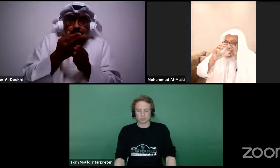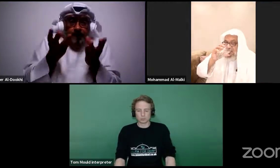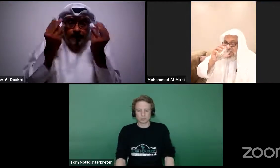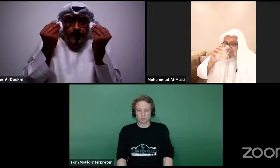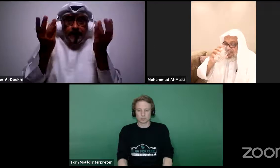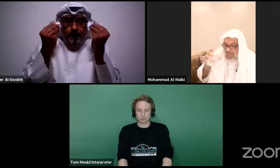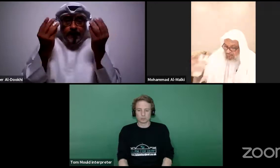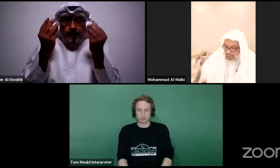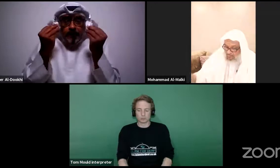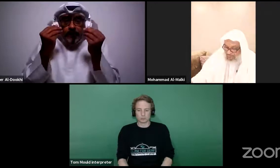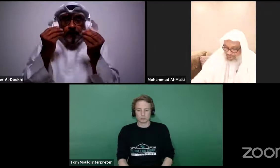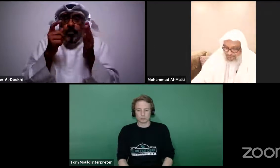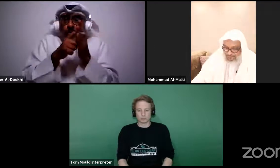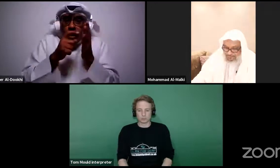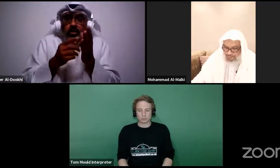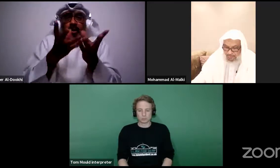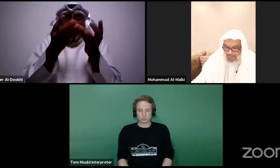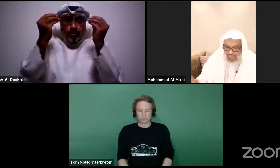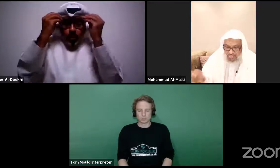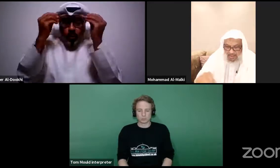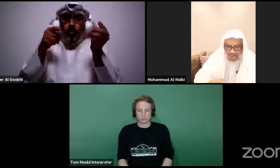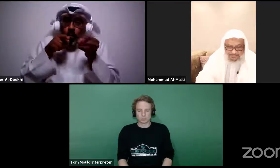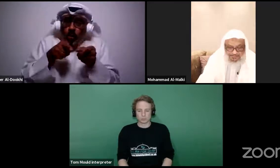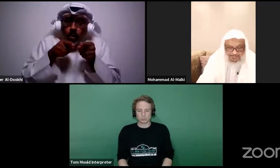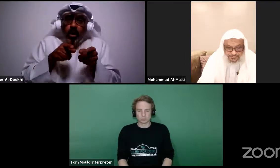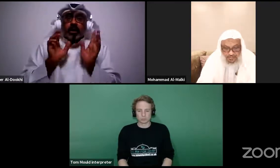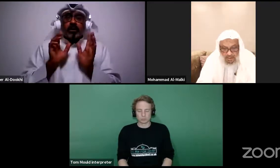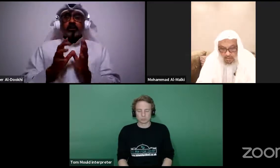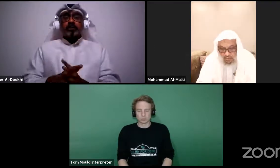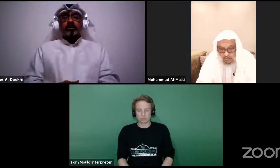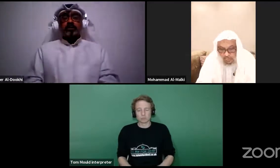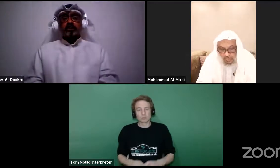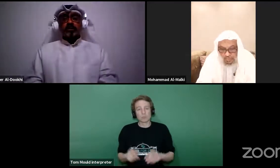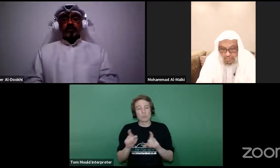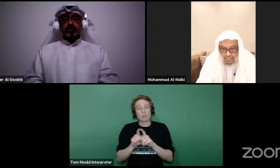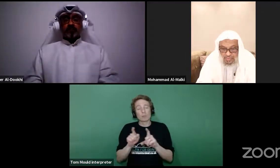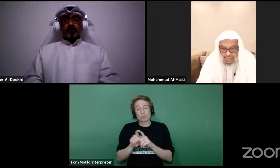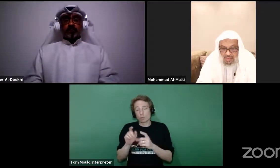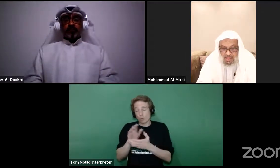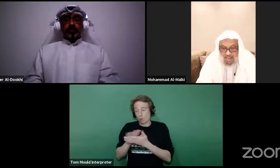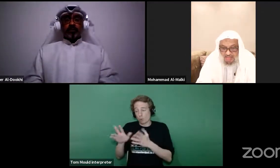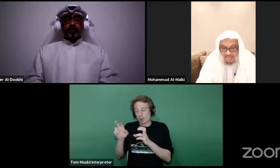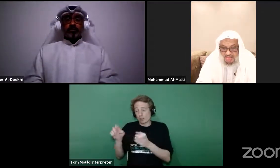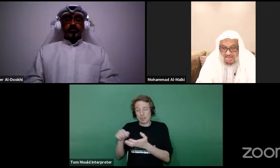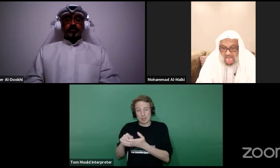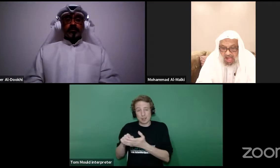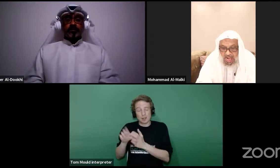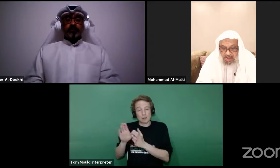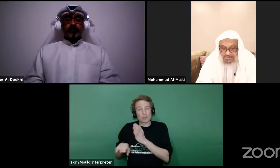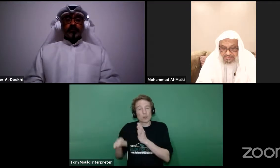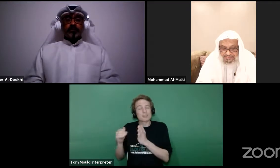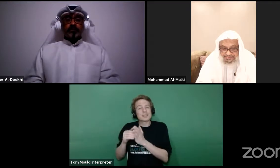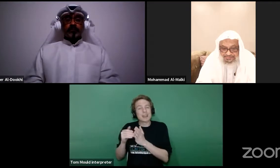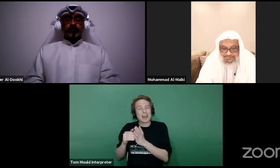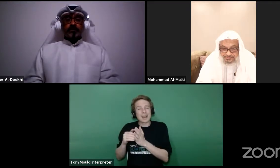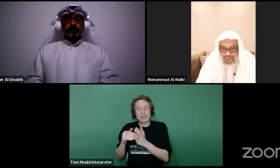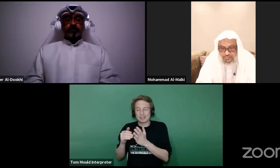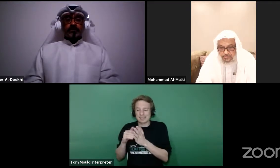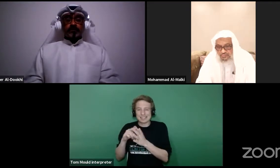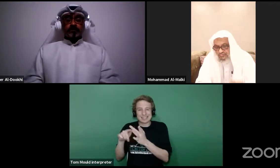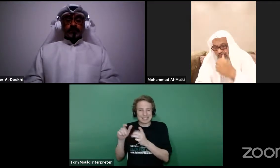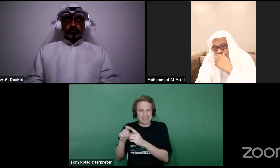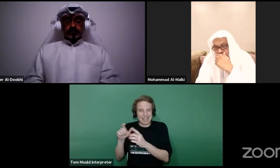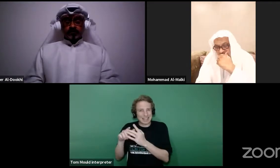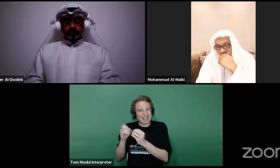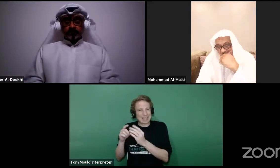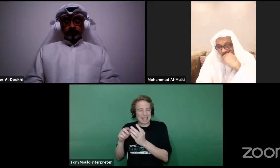And it's also been reported from the hadith, the narration of Zayd ibn Arqam, and it was collected by Imam Muslim, may Allah be